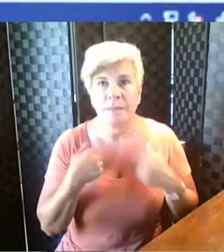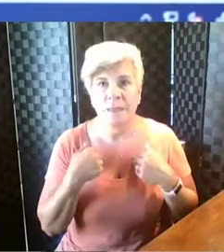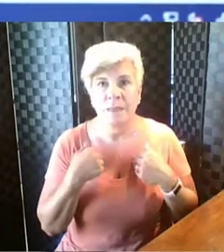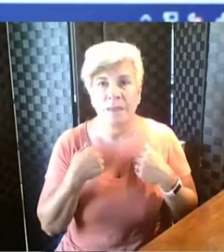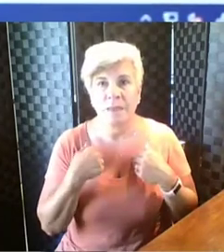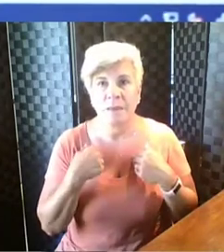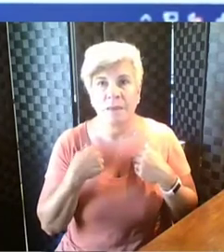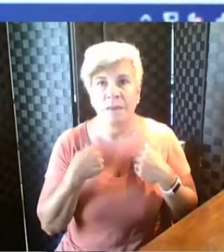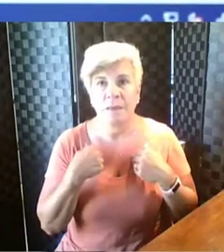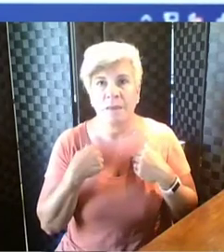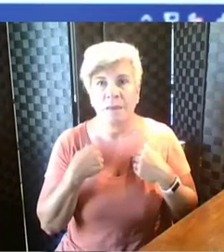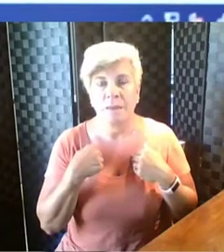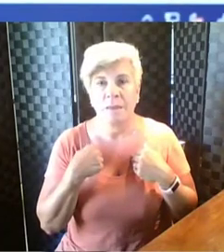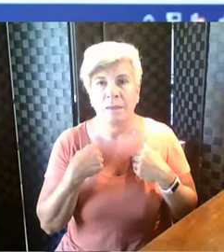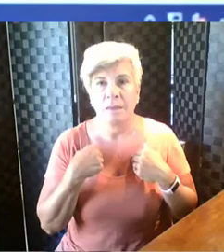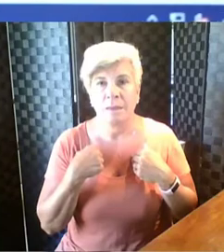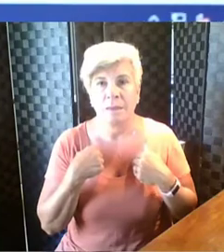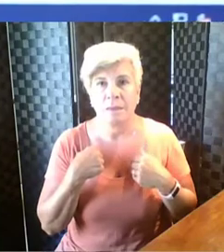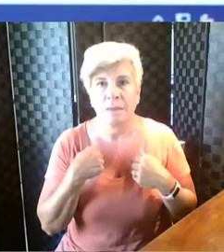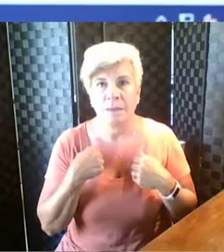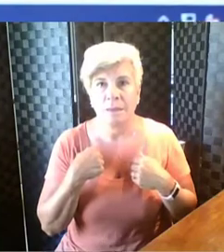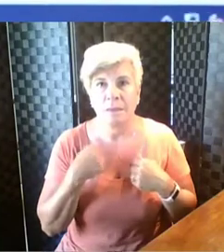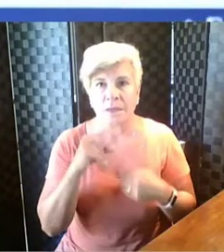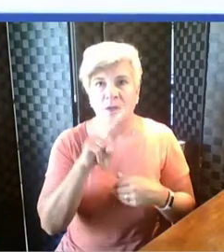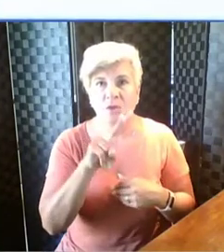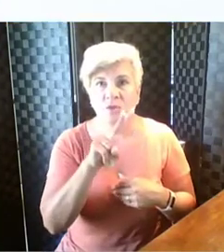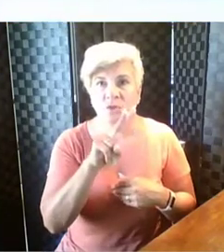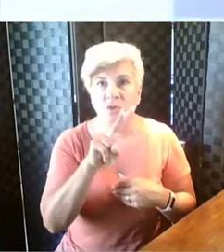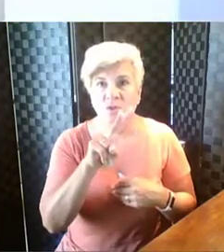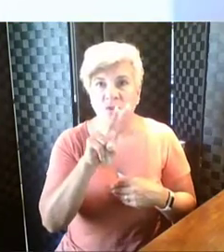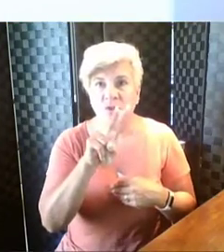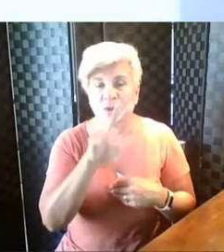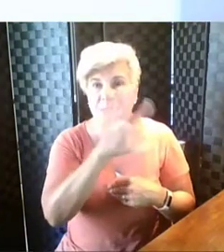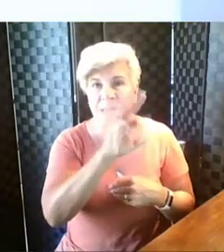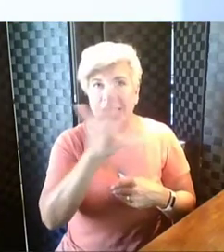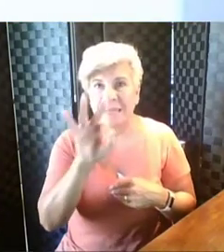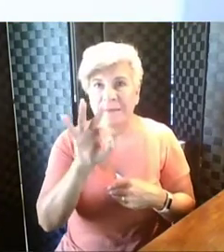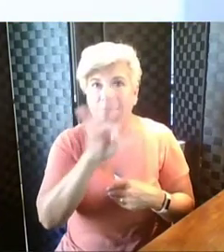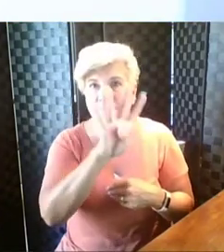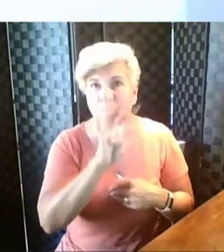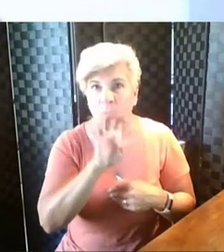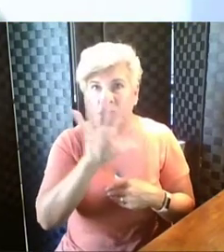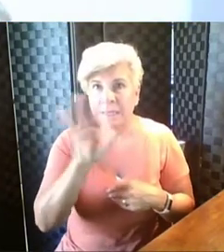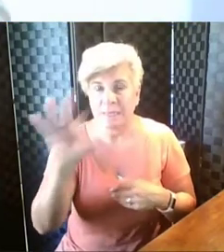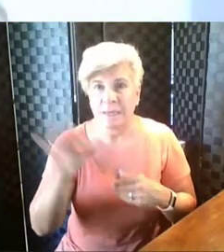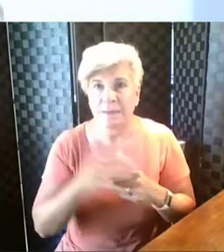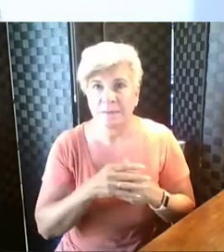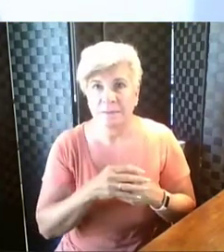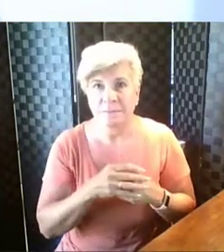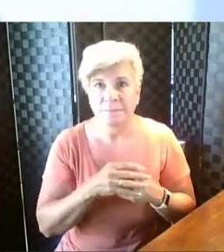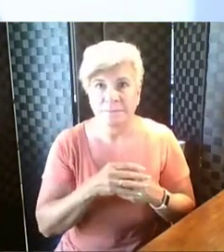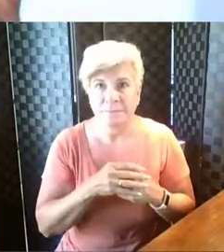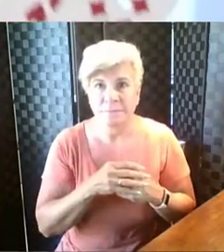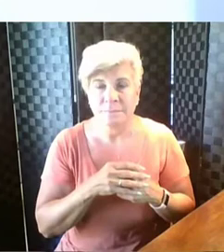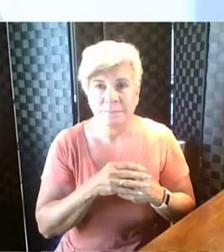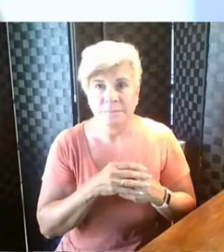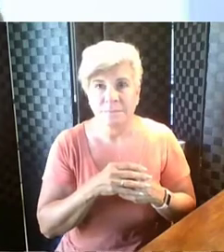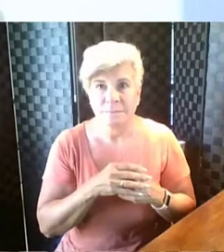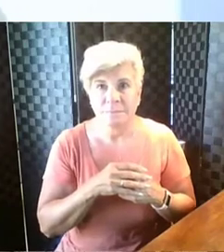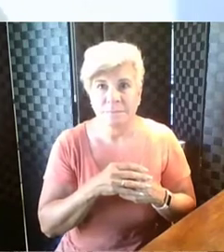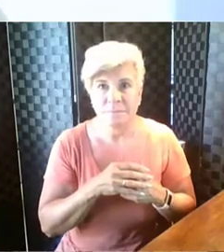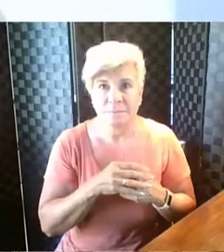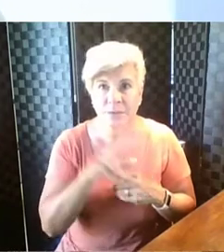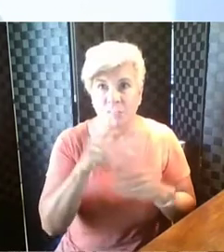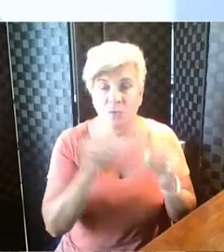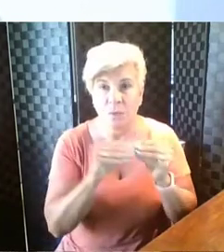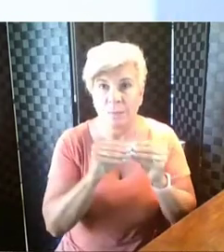have, two 9s and a 4. So I made the number 499, right? Then I can grab 3